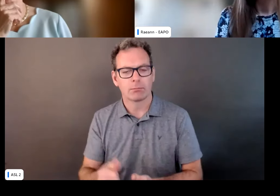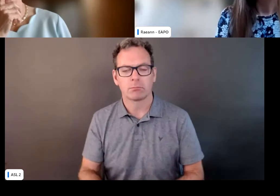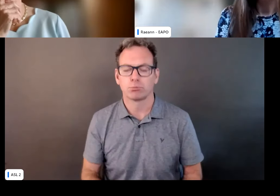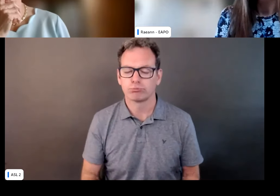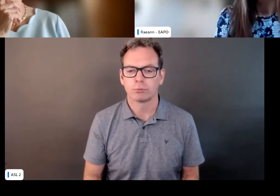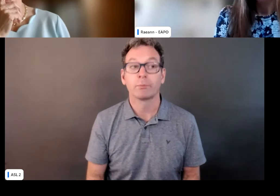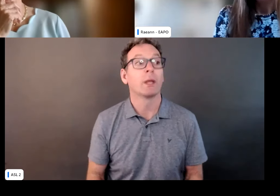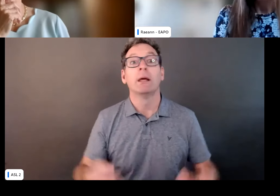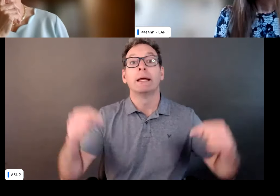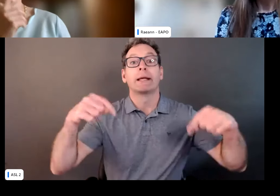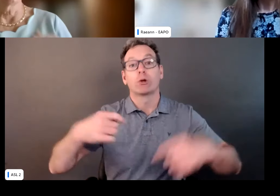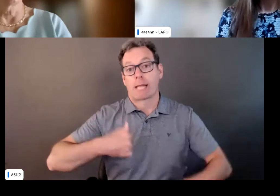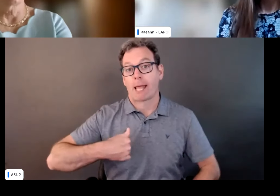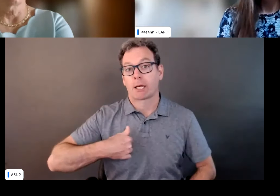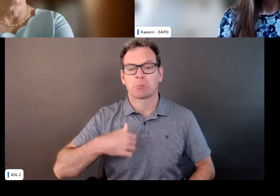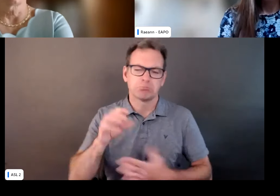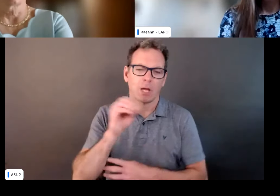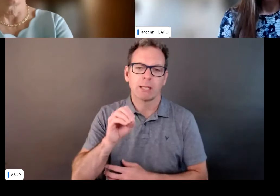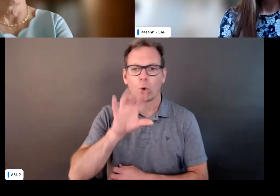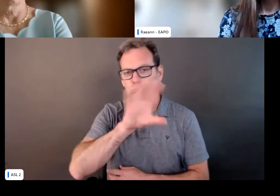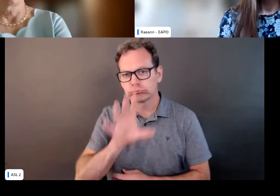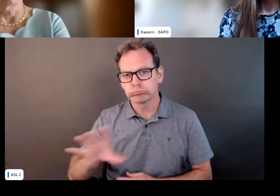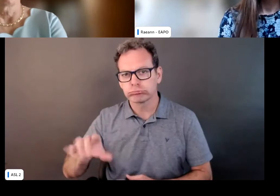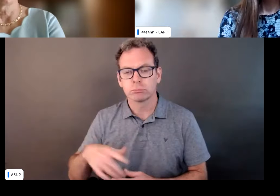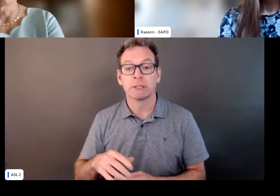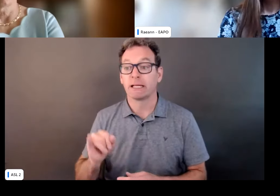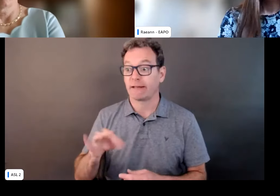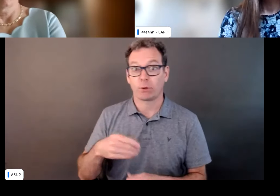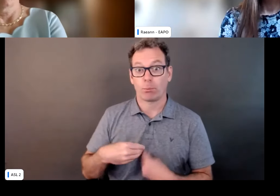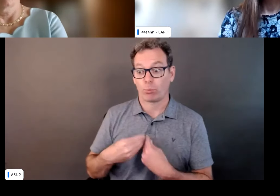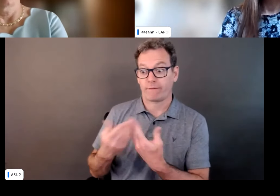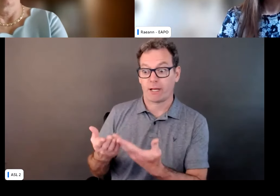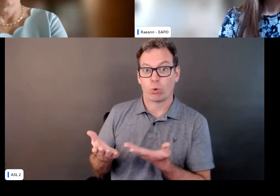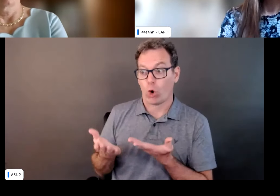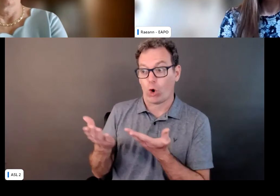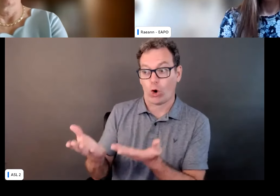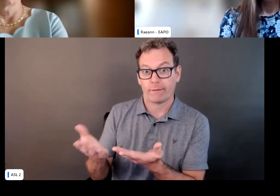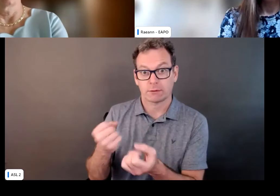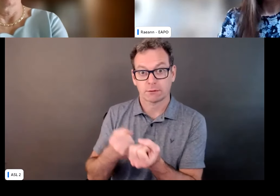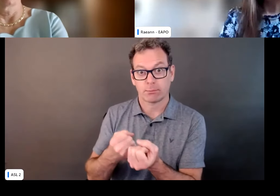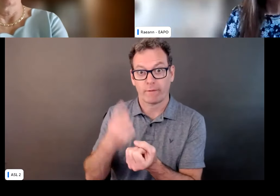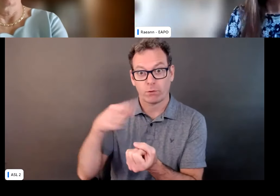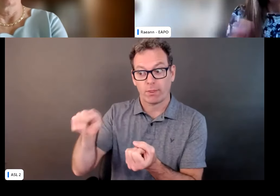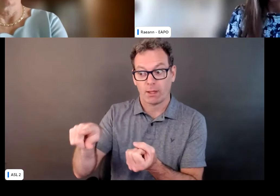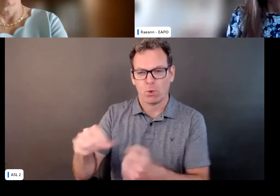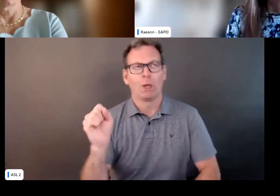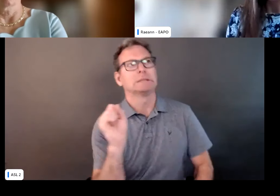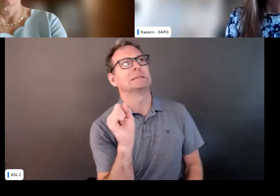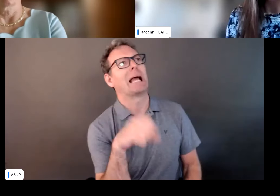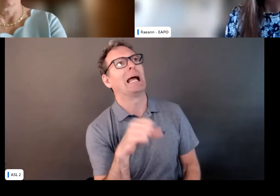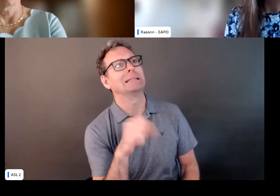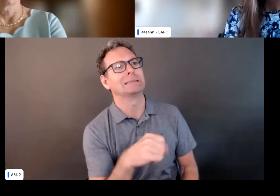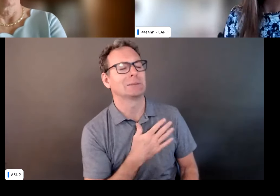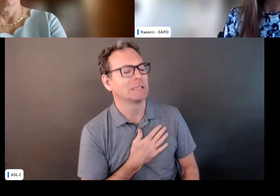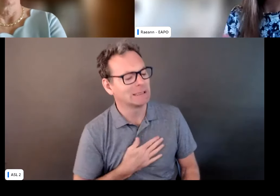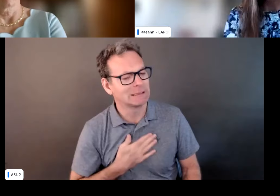Canada, is that most times that when you offer support to a caregiver or even the person who's abused, most often they are kind of accepting of